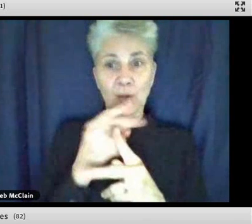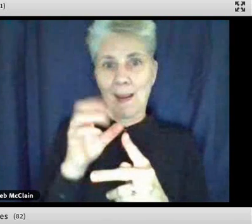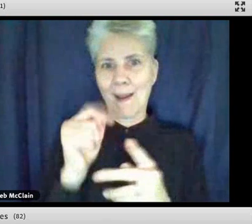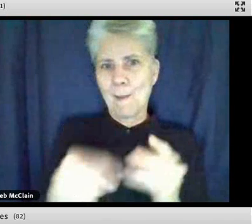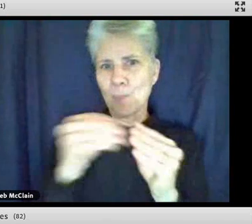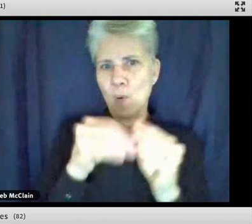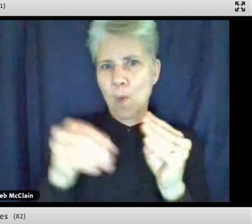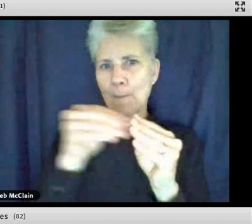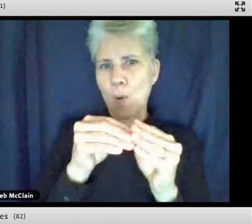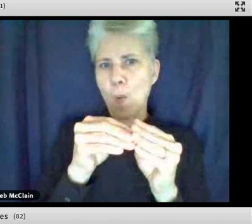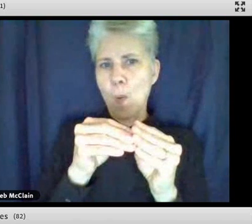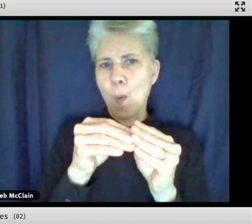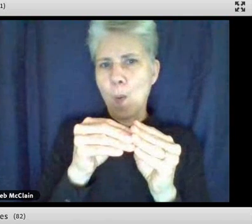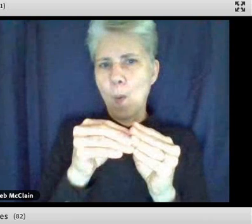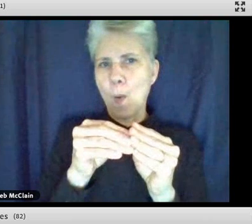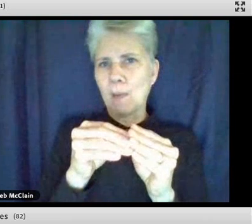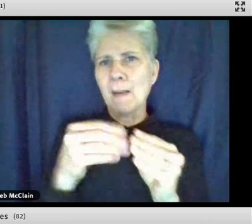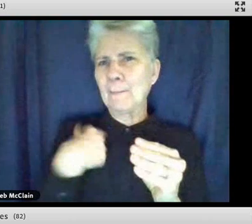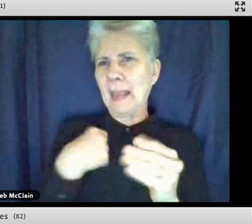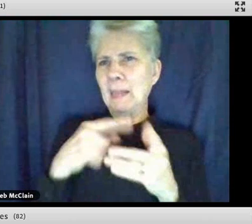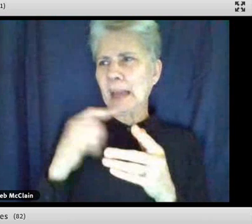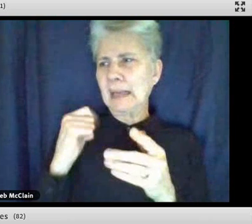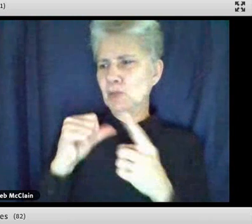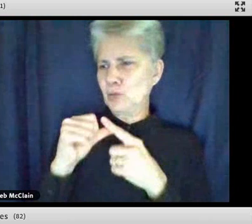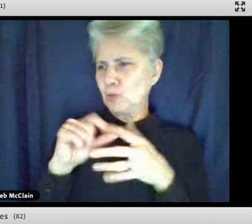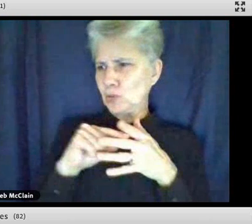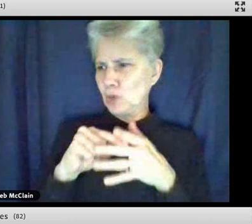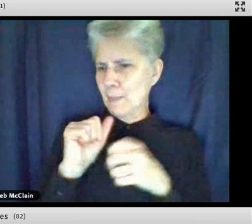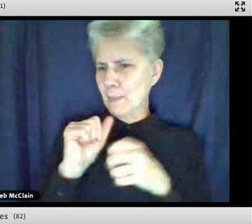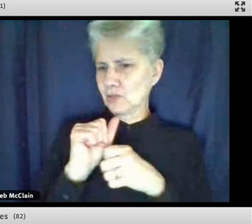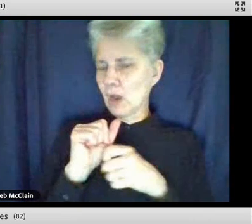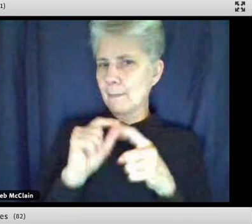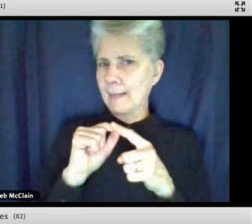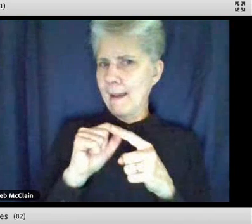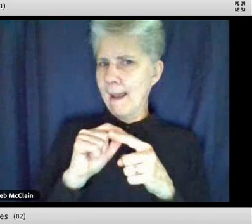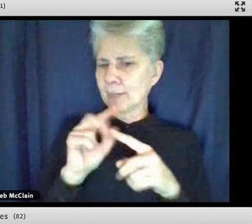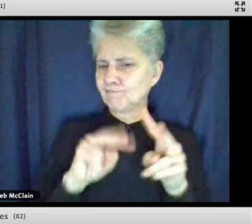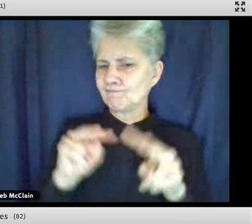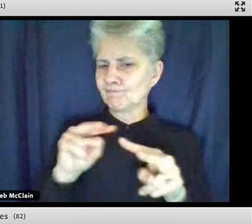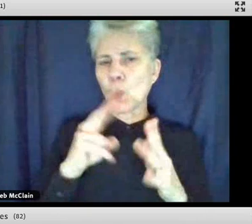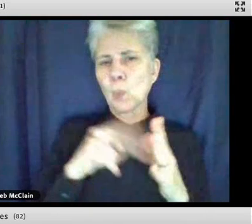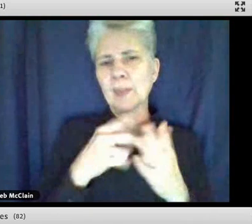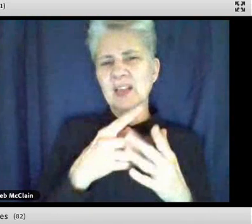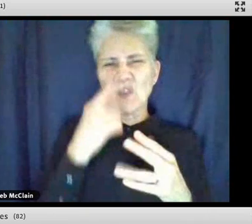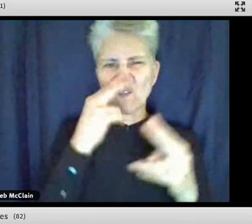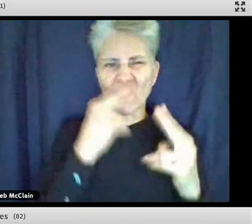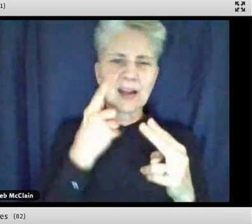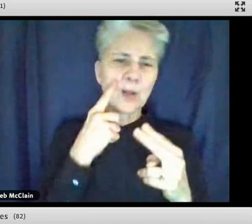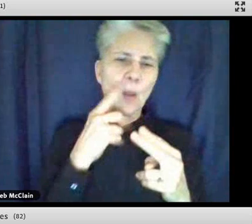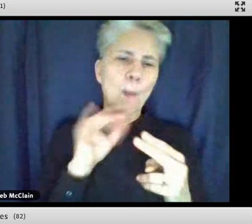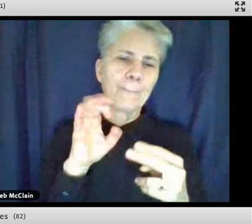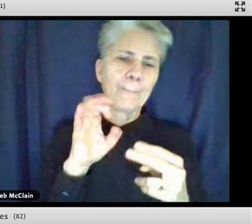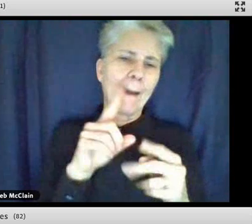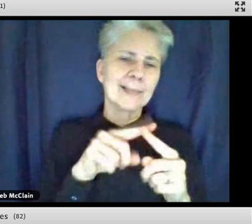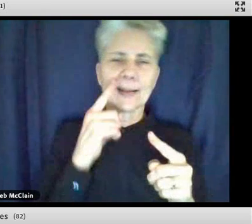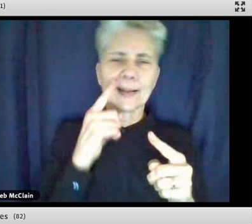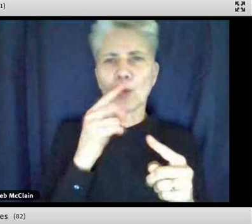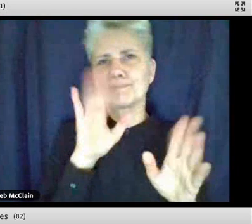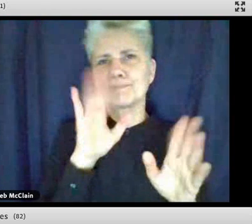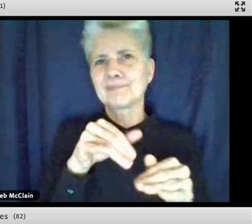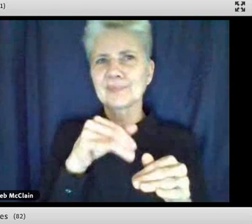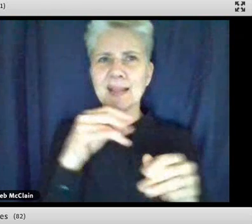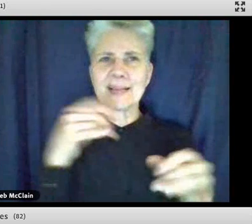at least for me in the beginning. But I still read things that are just for fun that I know are biased and I know that are,